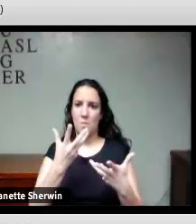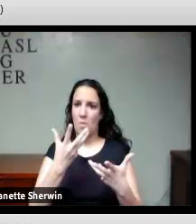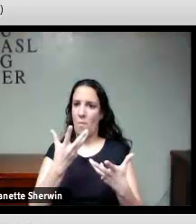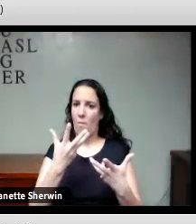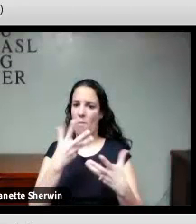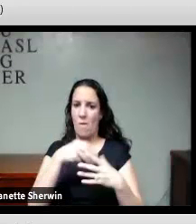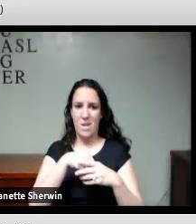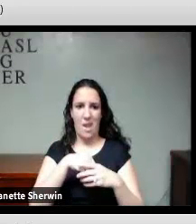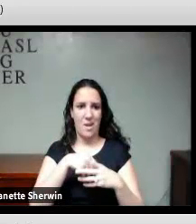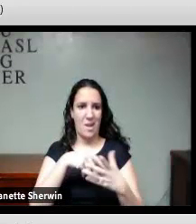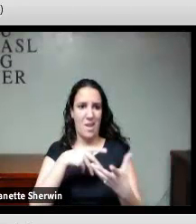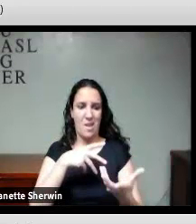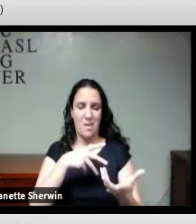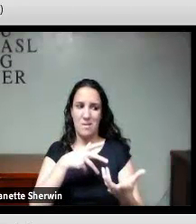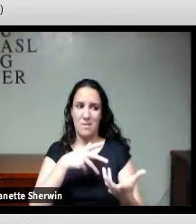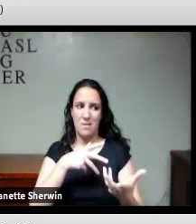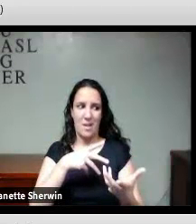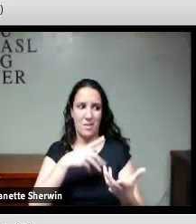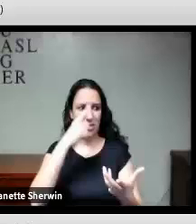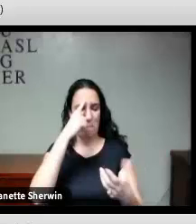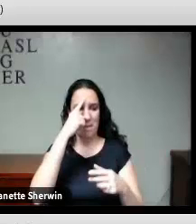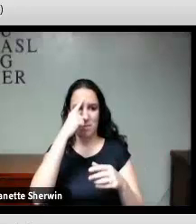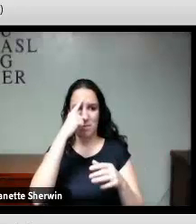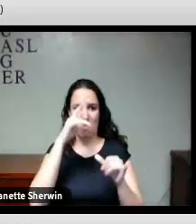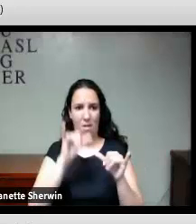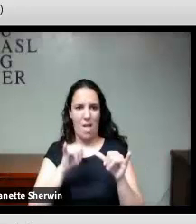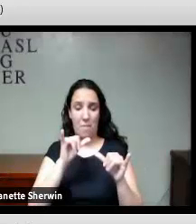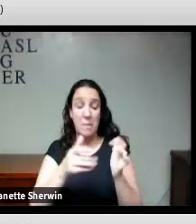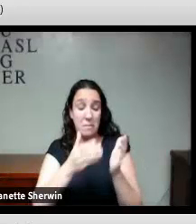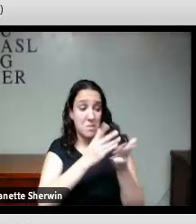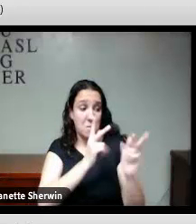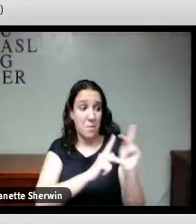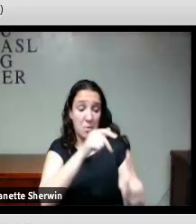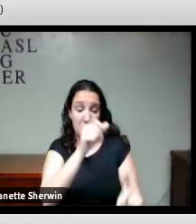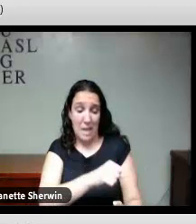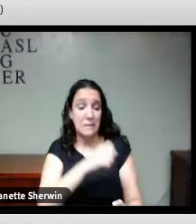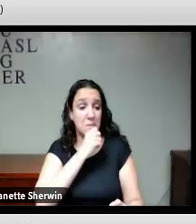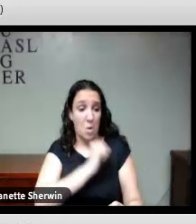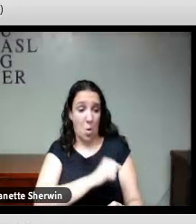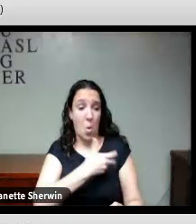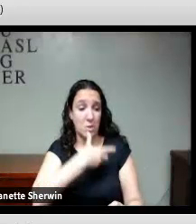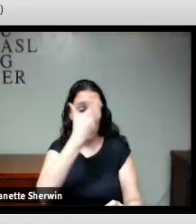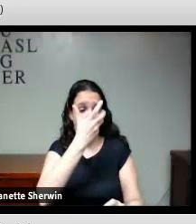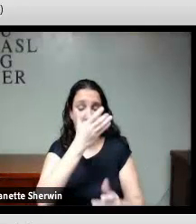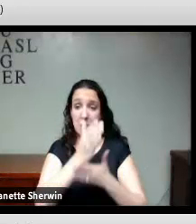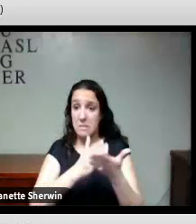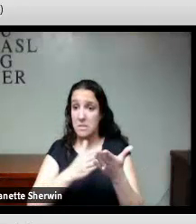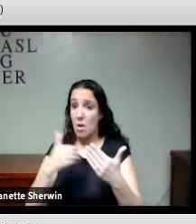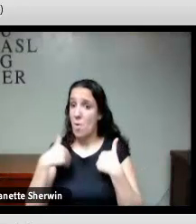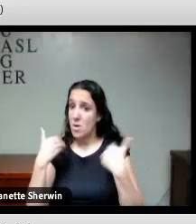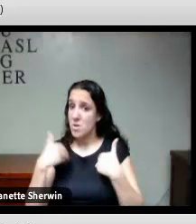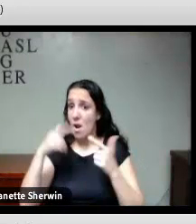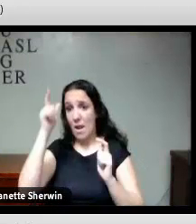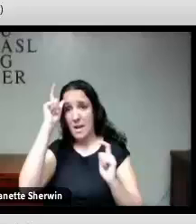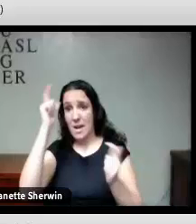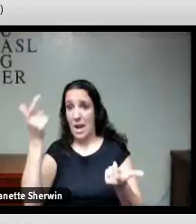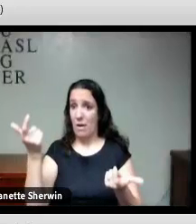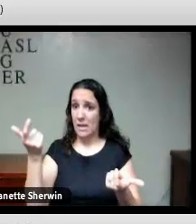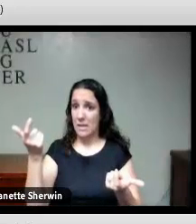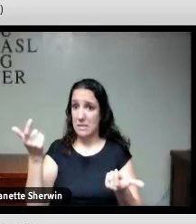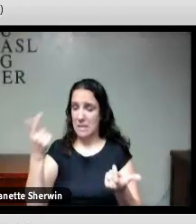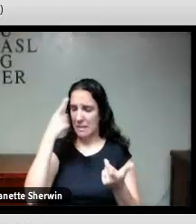they're cranky. Some people are old and cranky. Some people are young and arrogant and think they know everything.